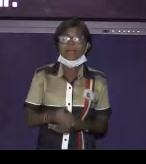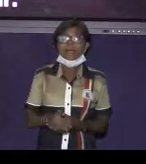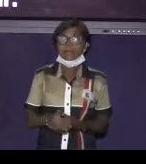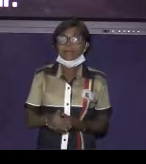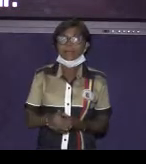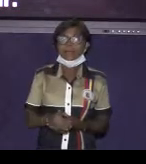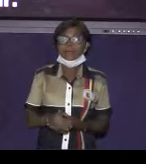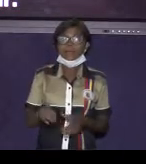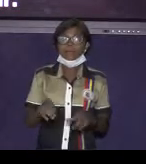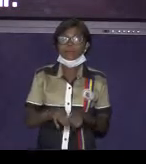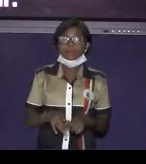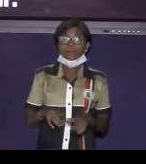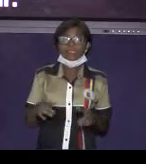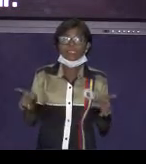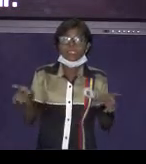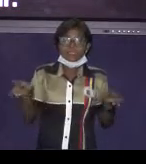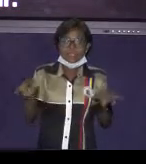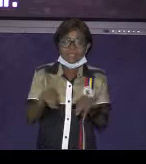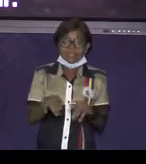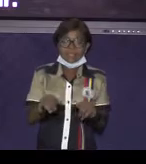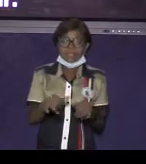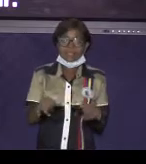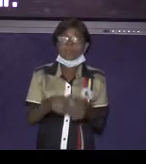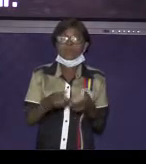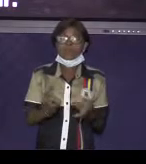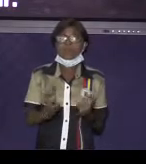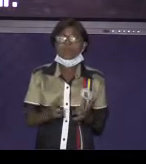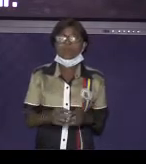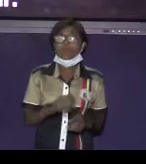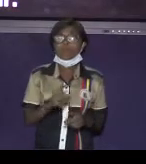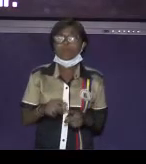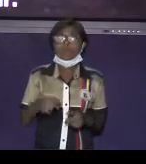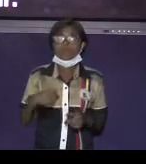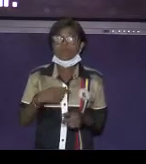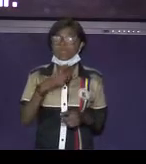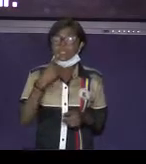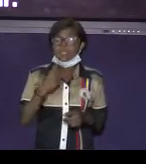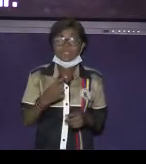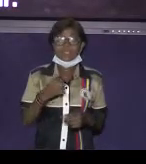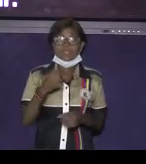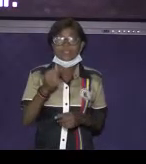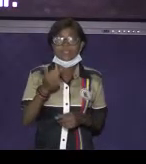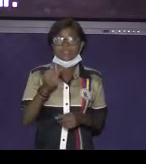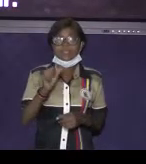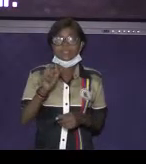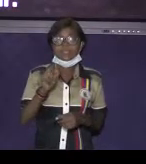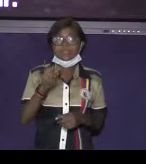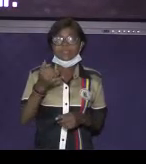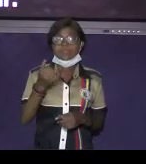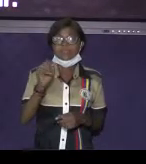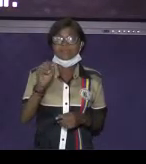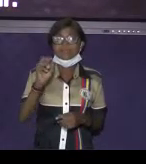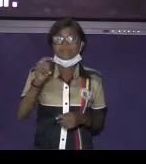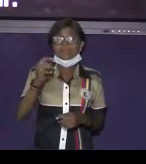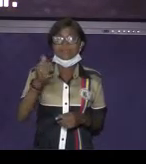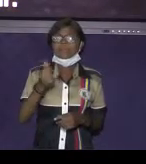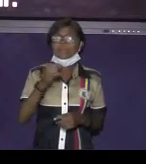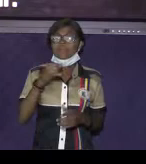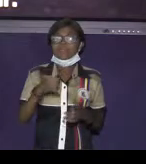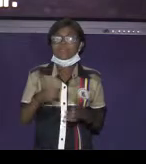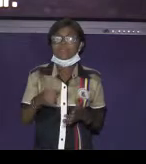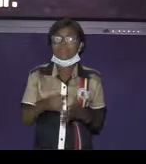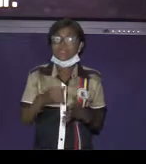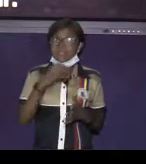savanna, so still the same. Savanna, when we say savanna is grassland with